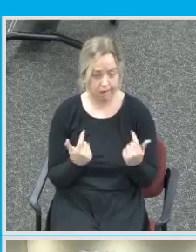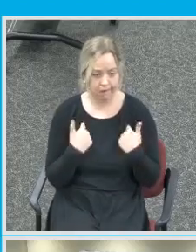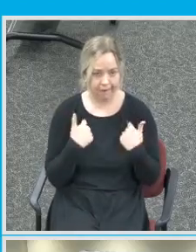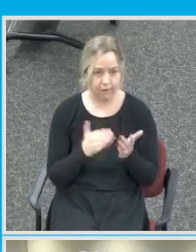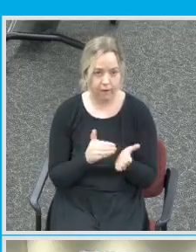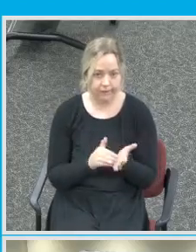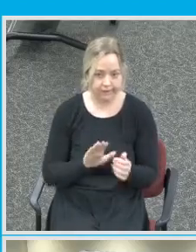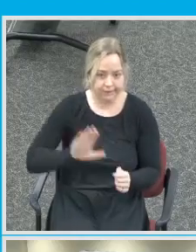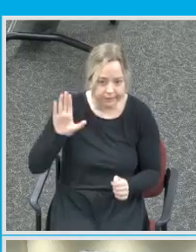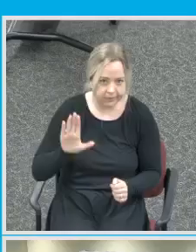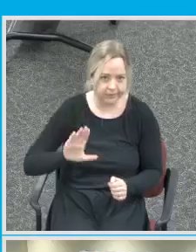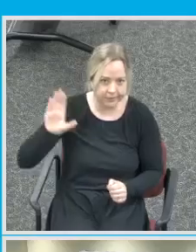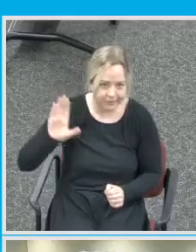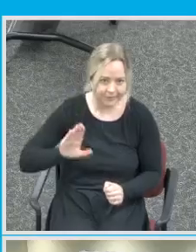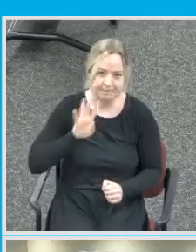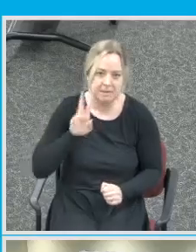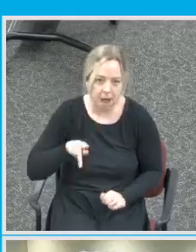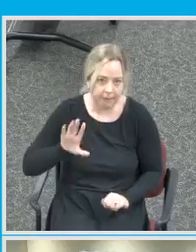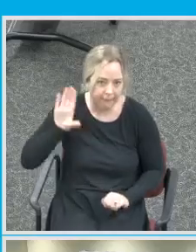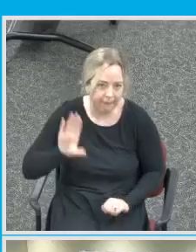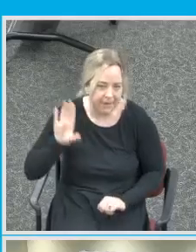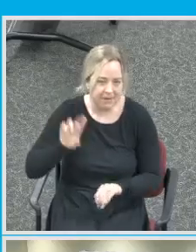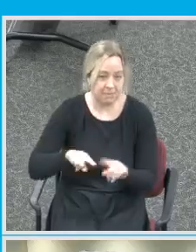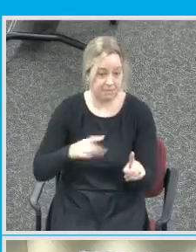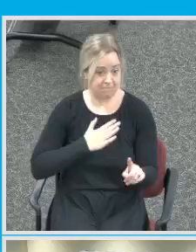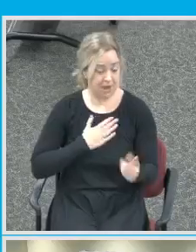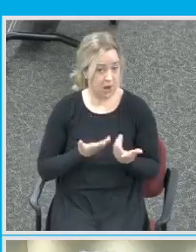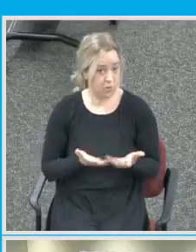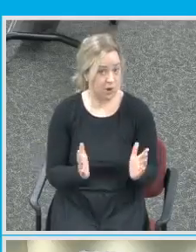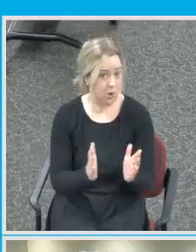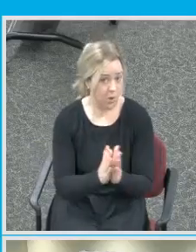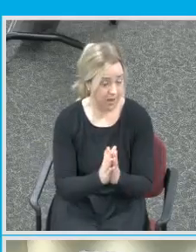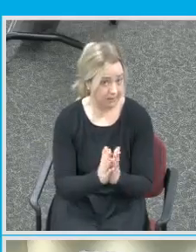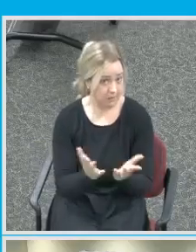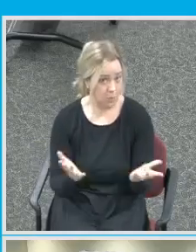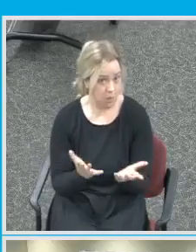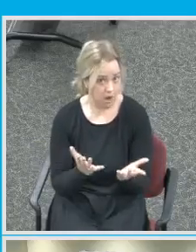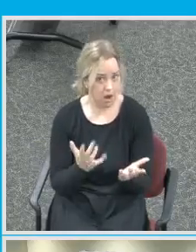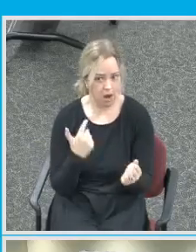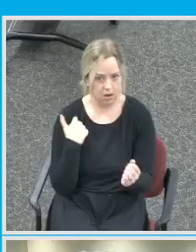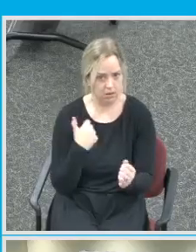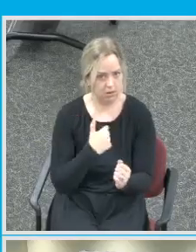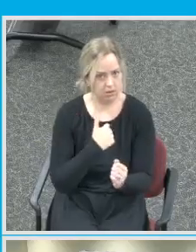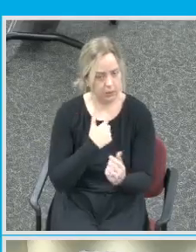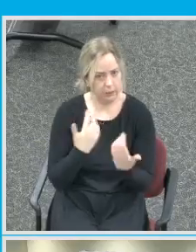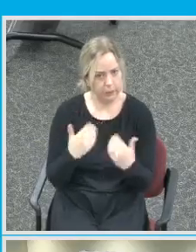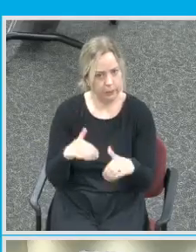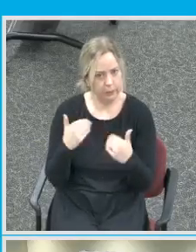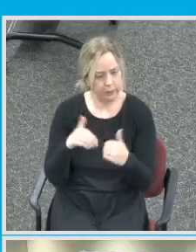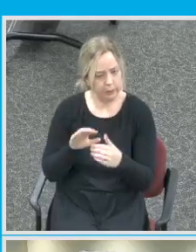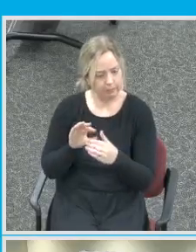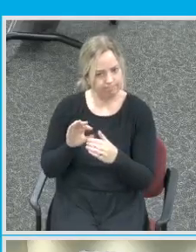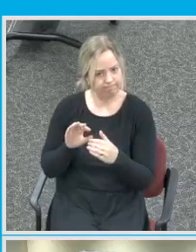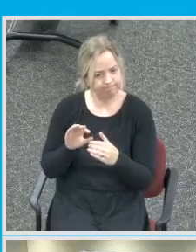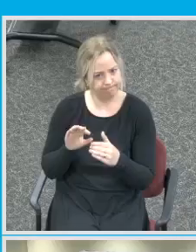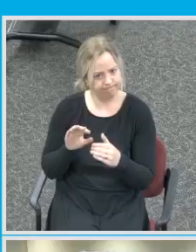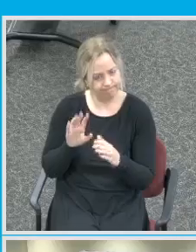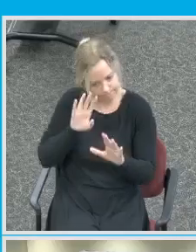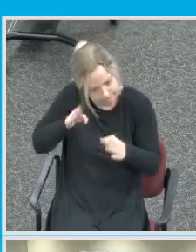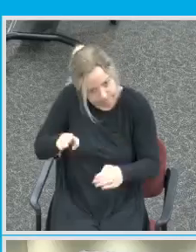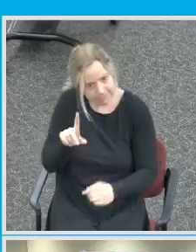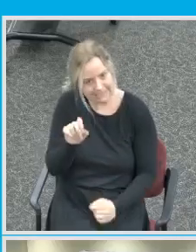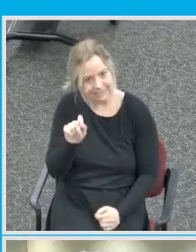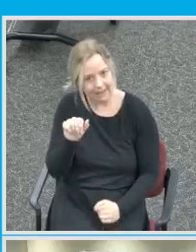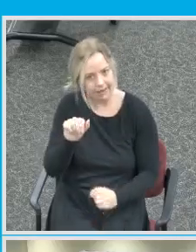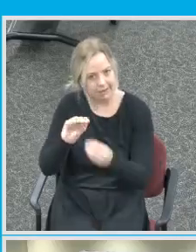lot, but what my request is that we ground ourselves in data. And oftentimes there's a lot that is said on the